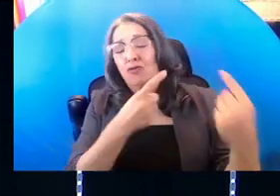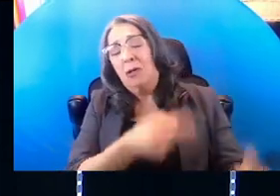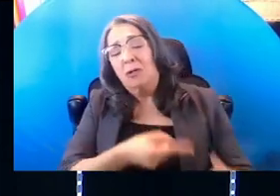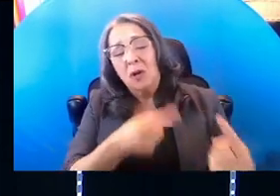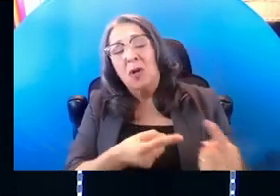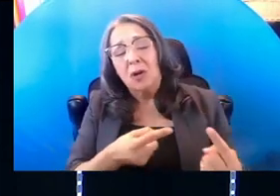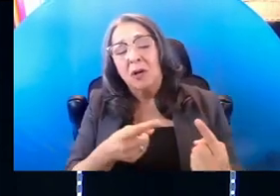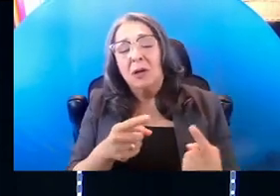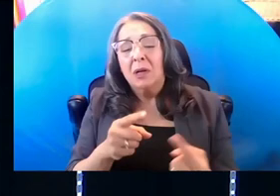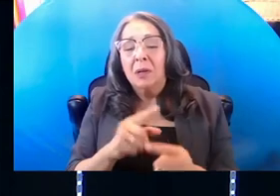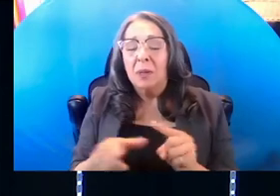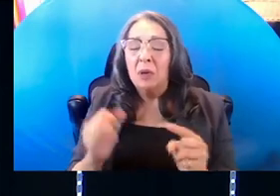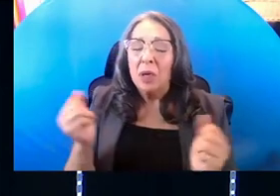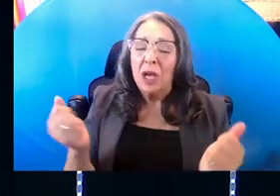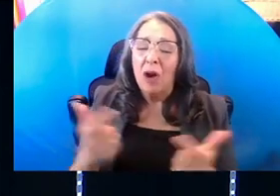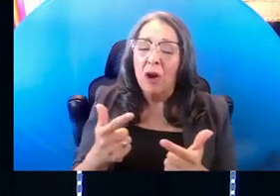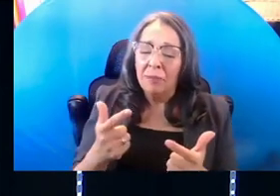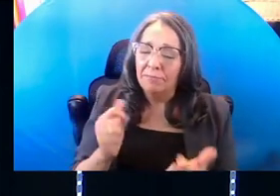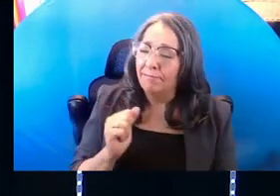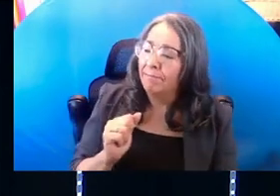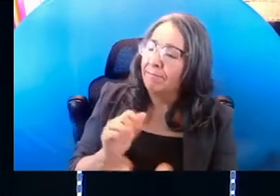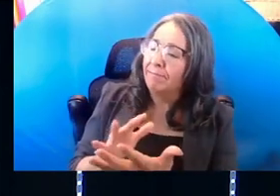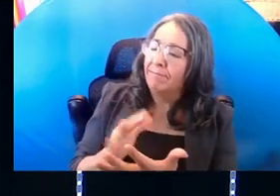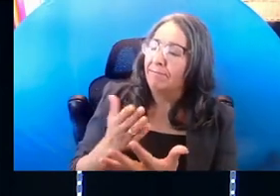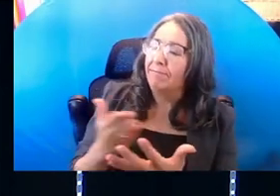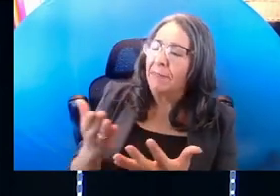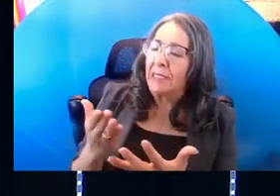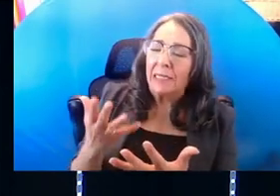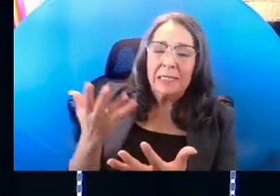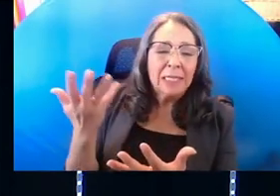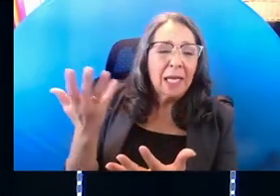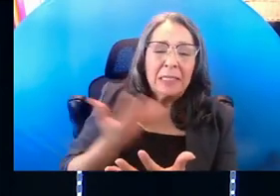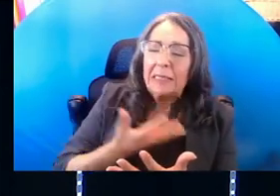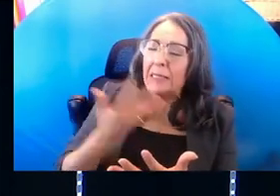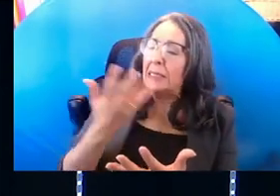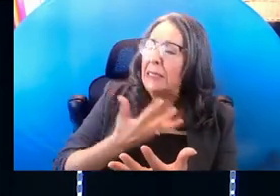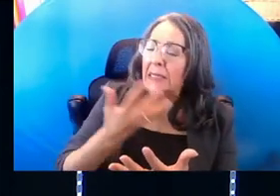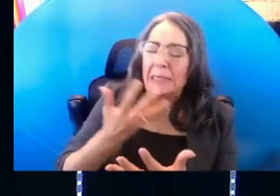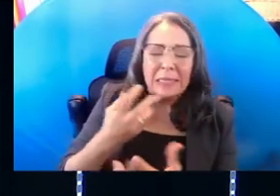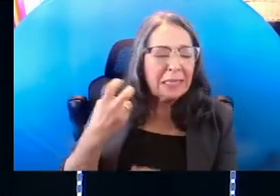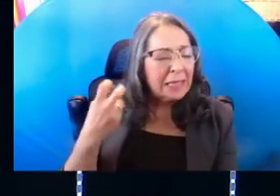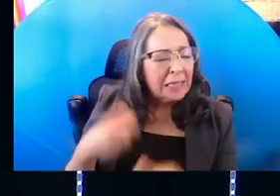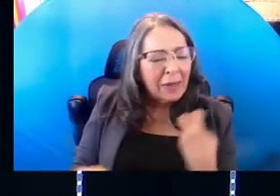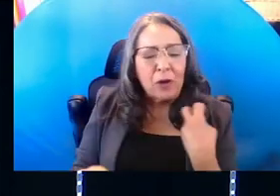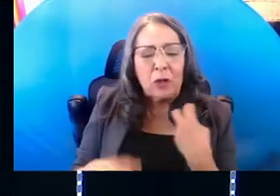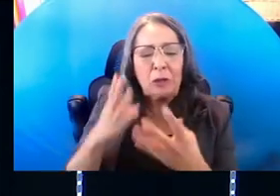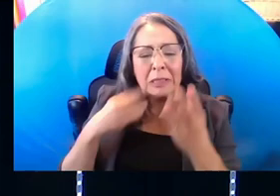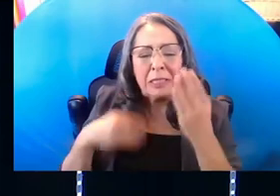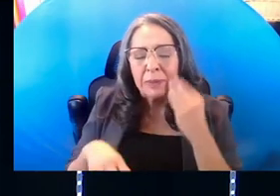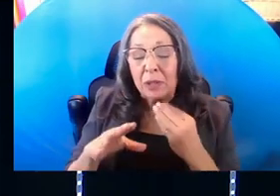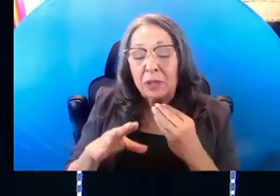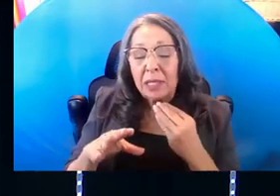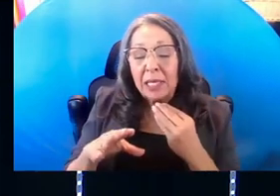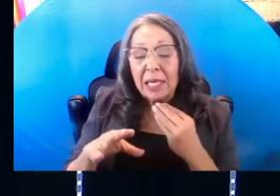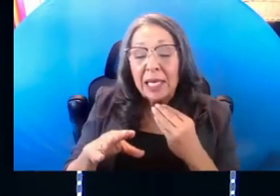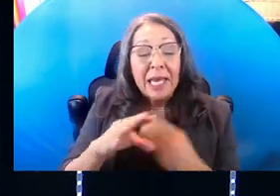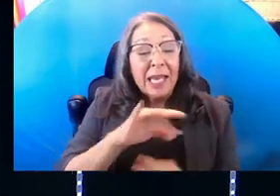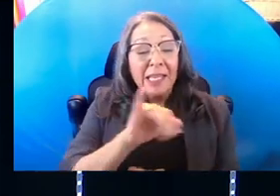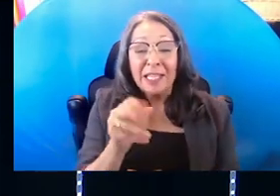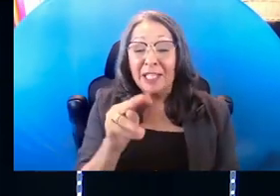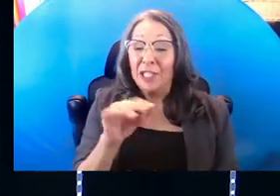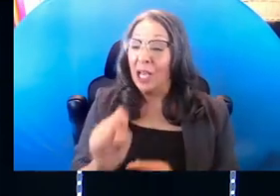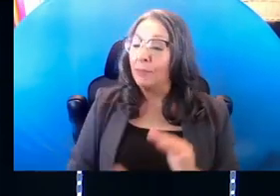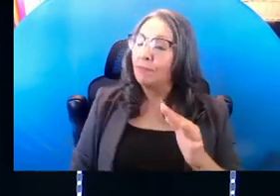got our stuff that we face. We've all got our things, our moments, our seasons that we go through, and they're hard. So when James comes in, Mr. James over here